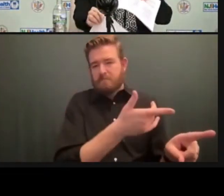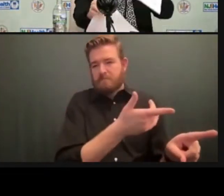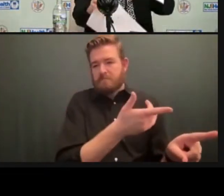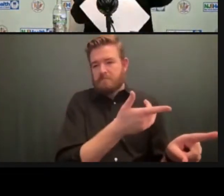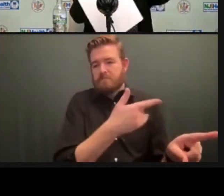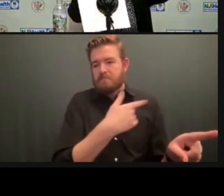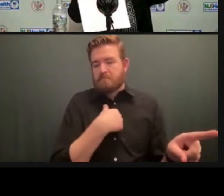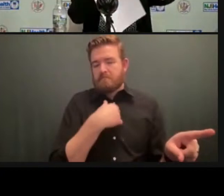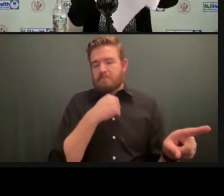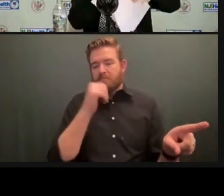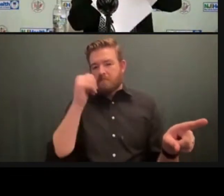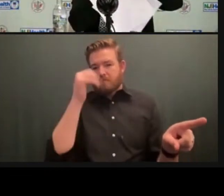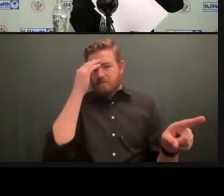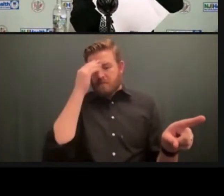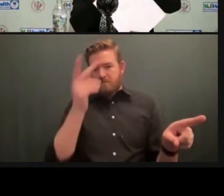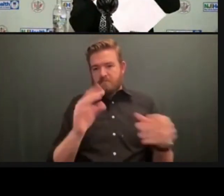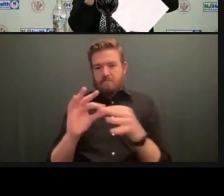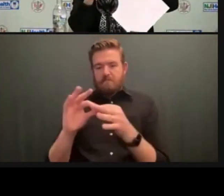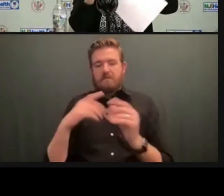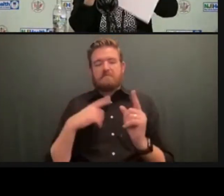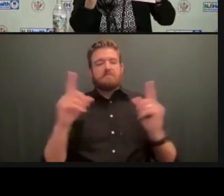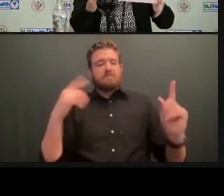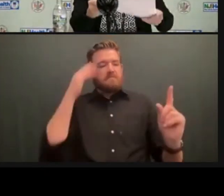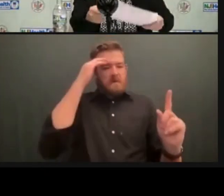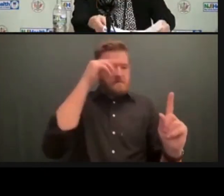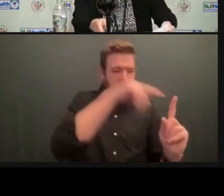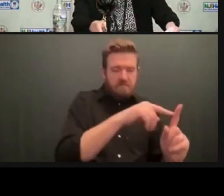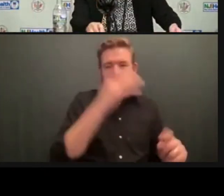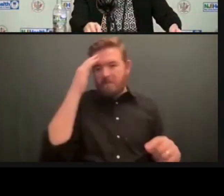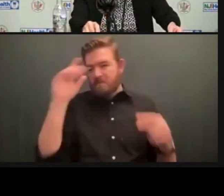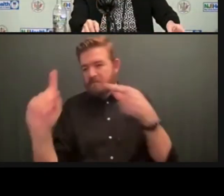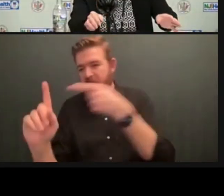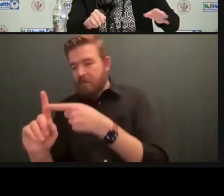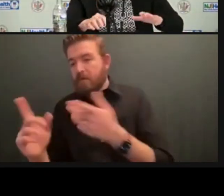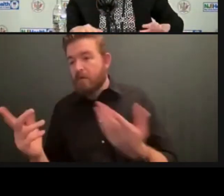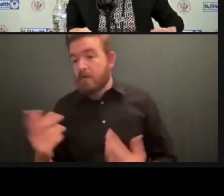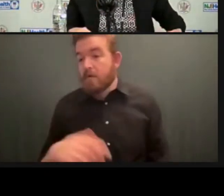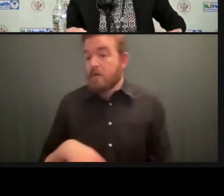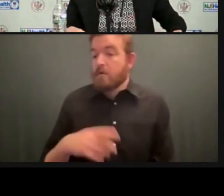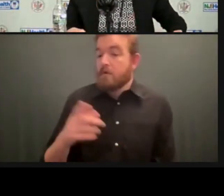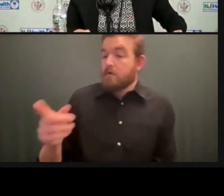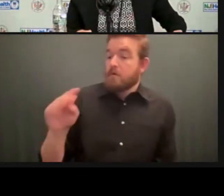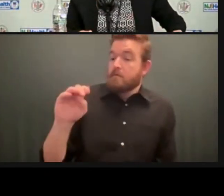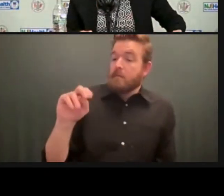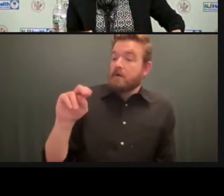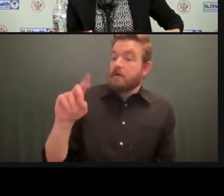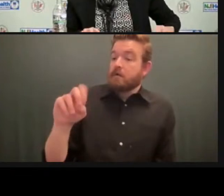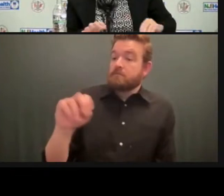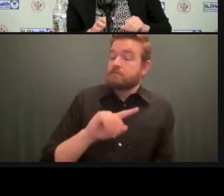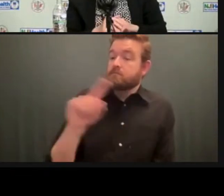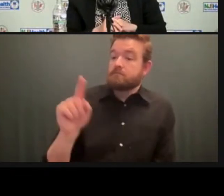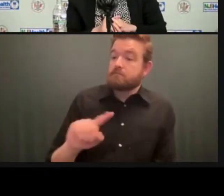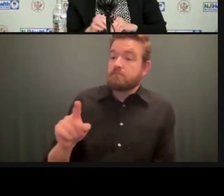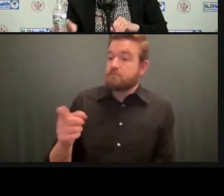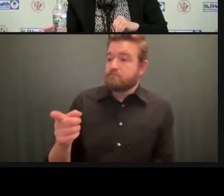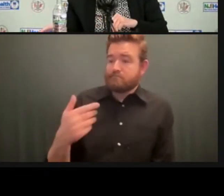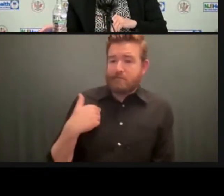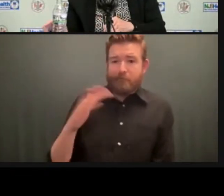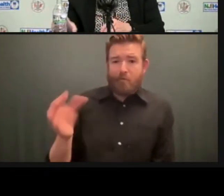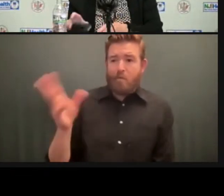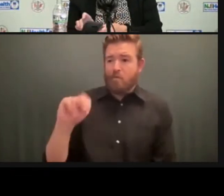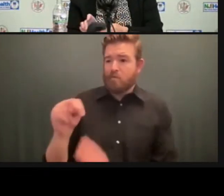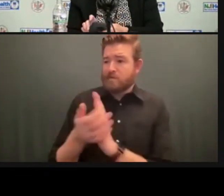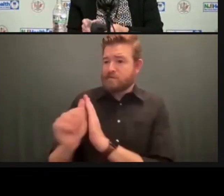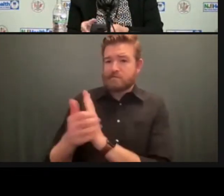Rob, I know of on his own merits, and I'm a huge fan. And so